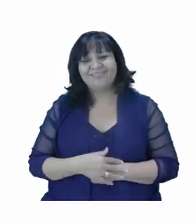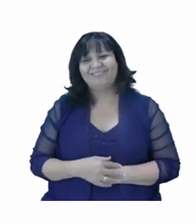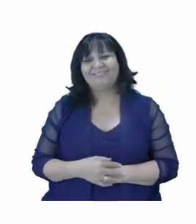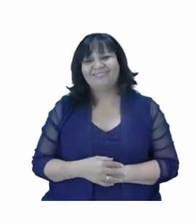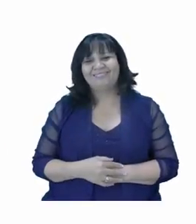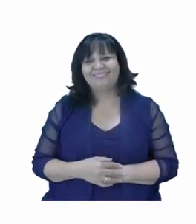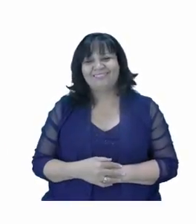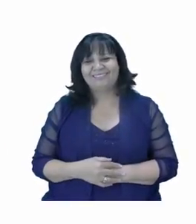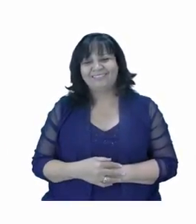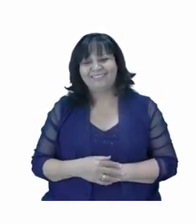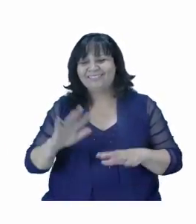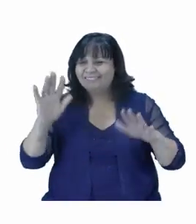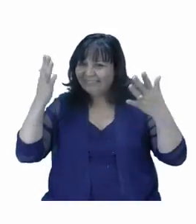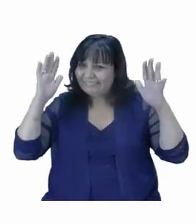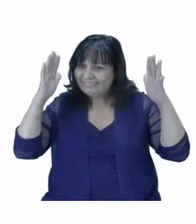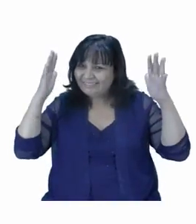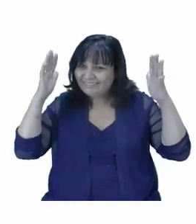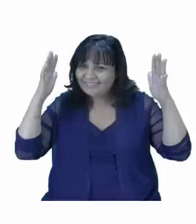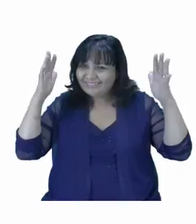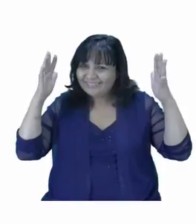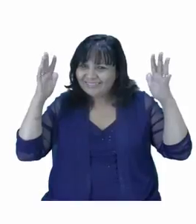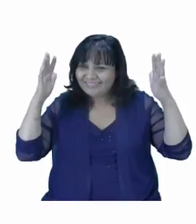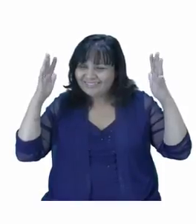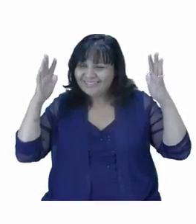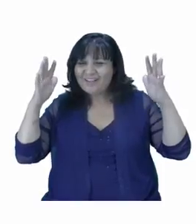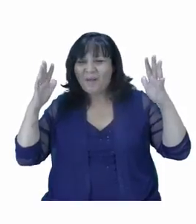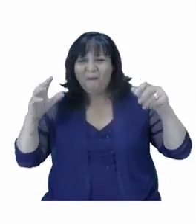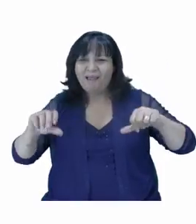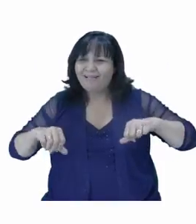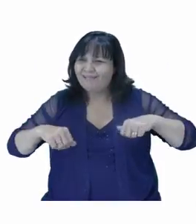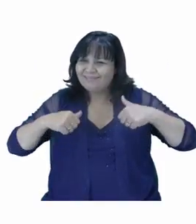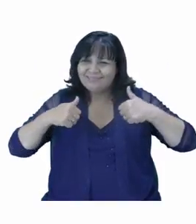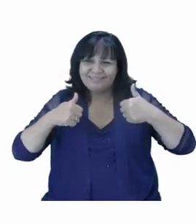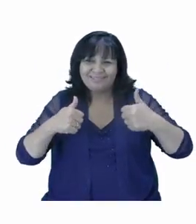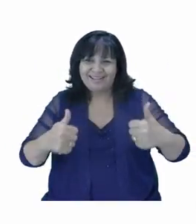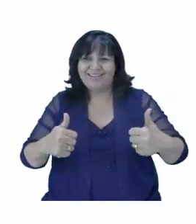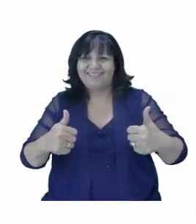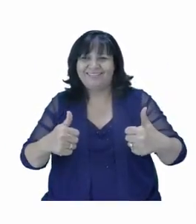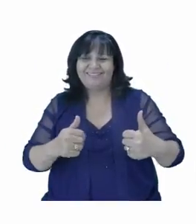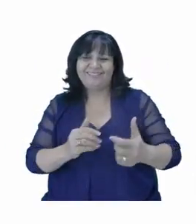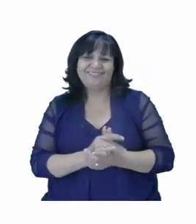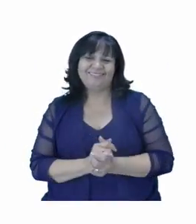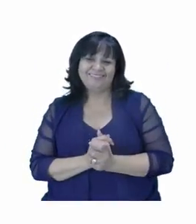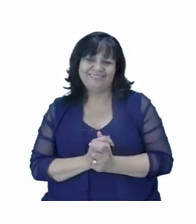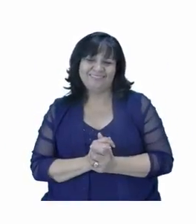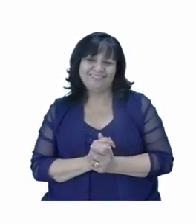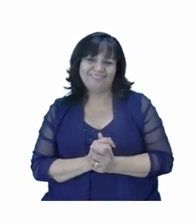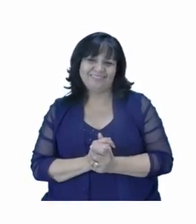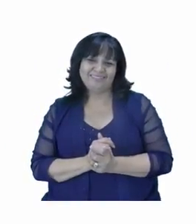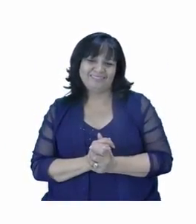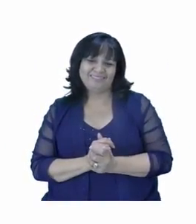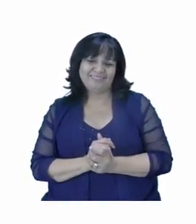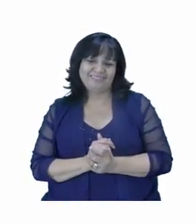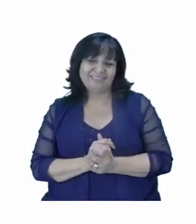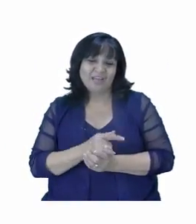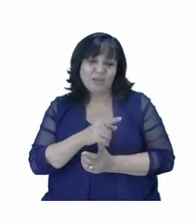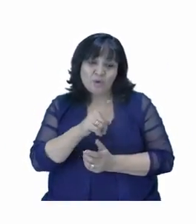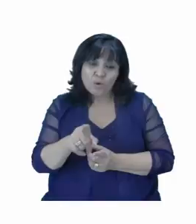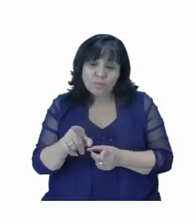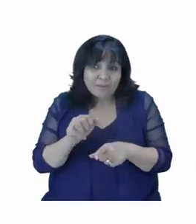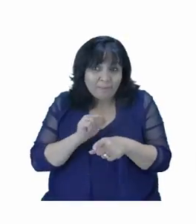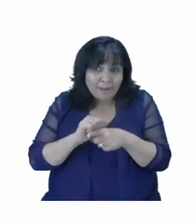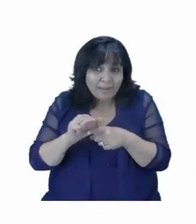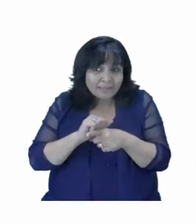Saturday. Yay! Well done, everyone. So, I want you to practice that